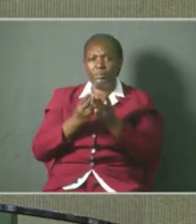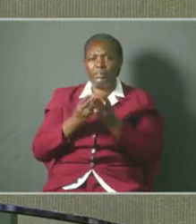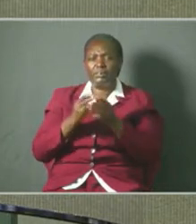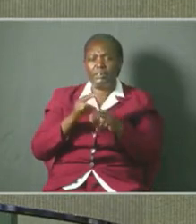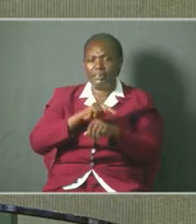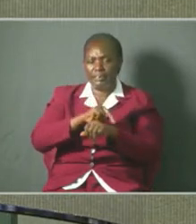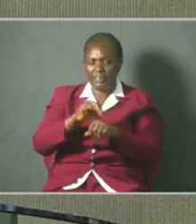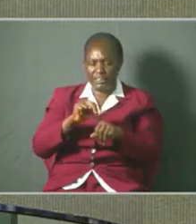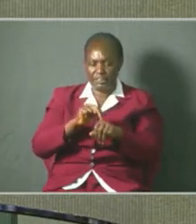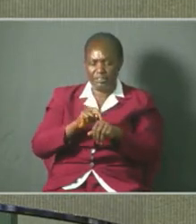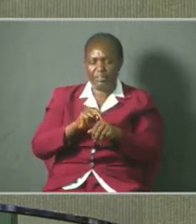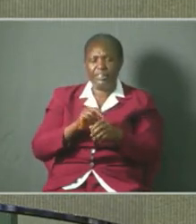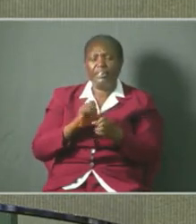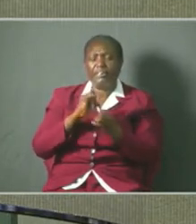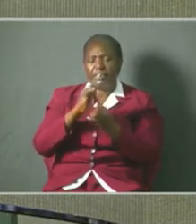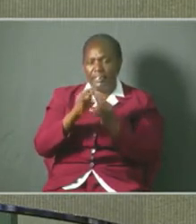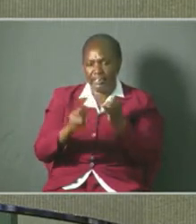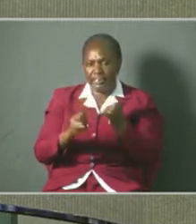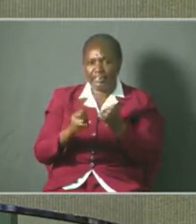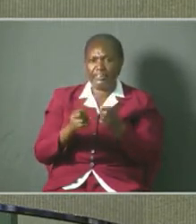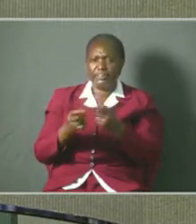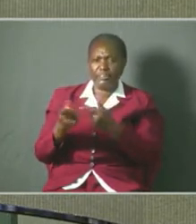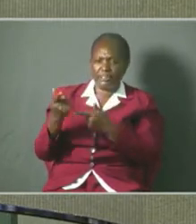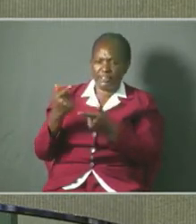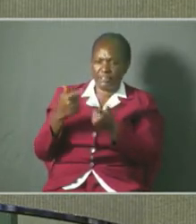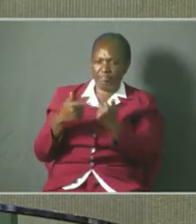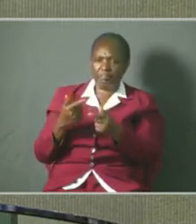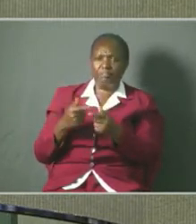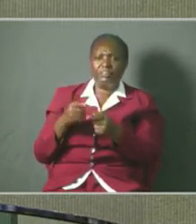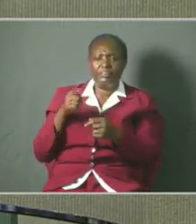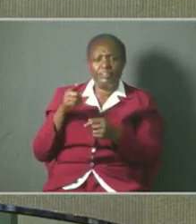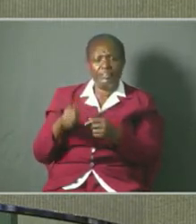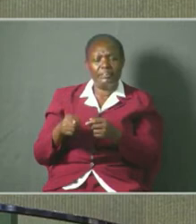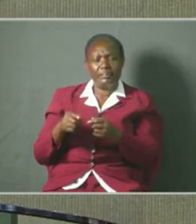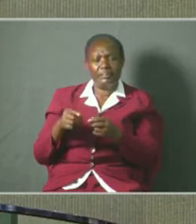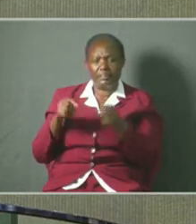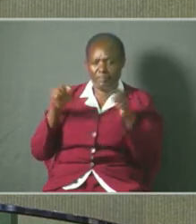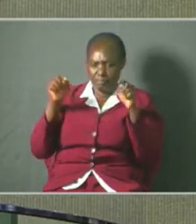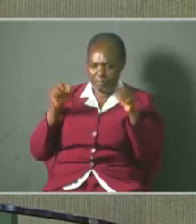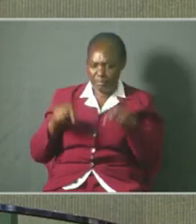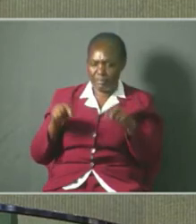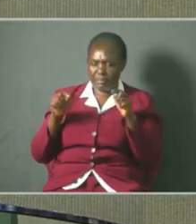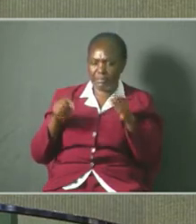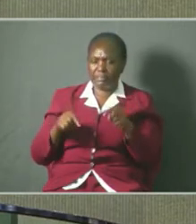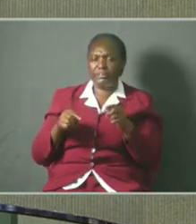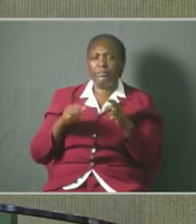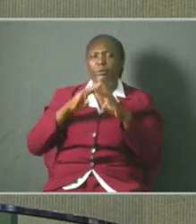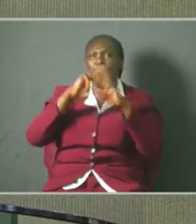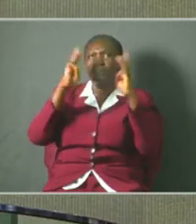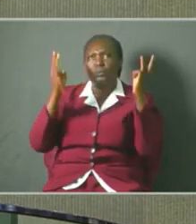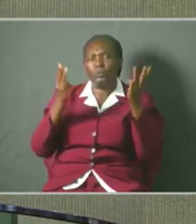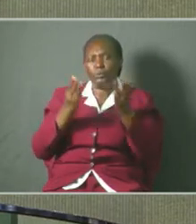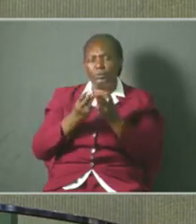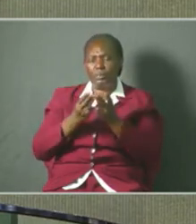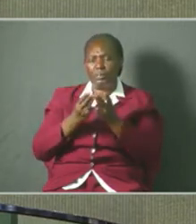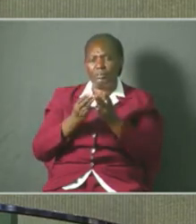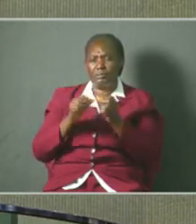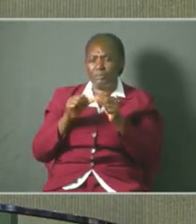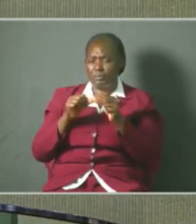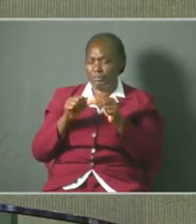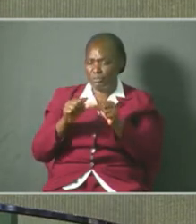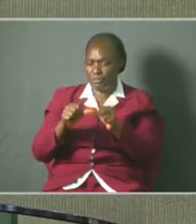come. Very comforting to know that this present world as it is will not last longer than it